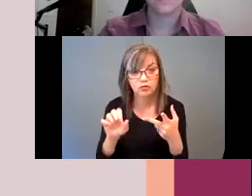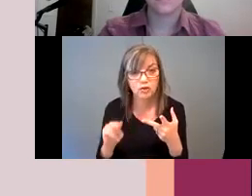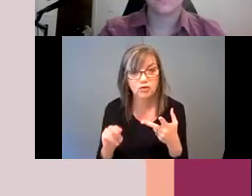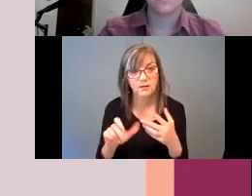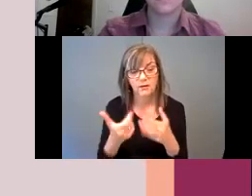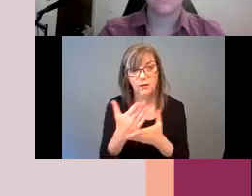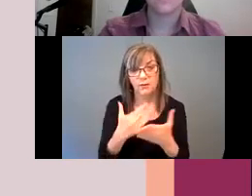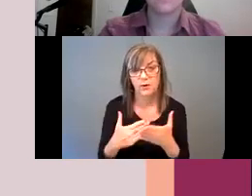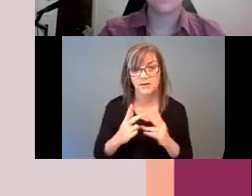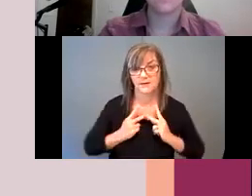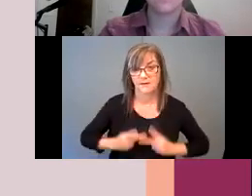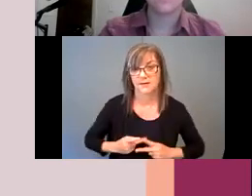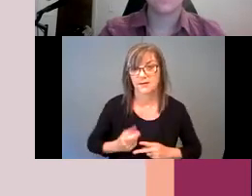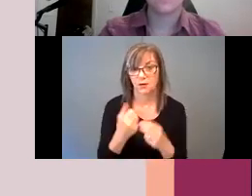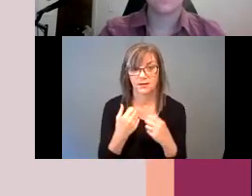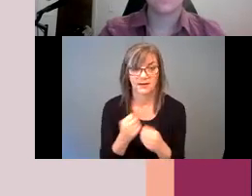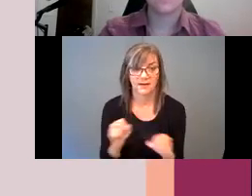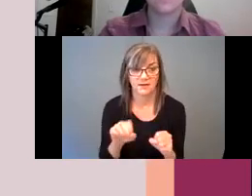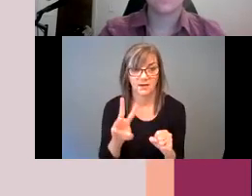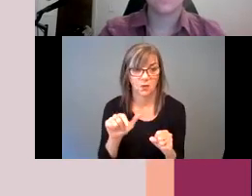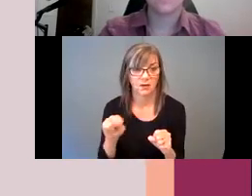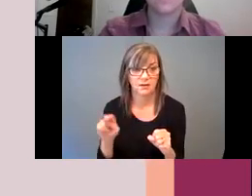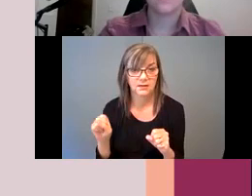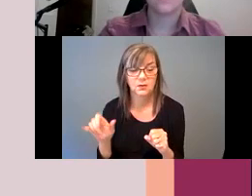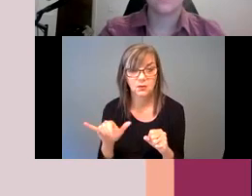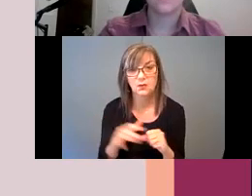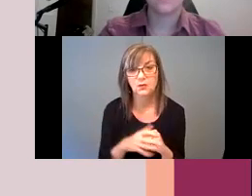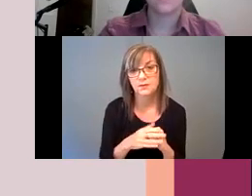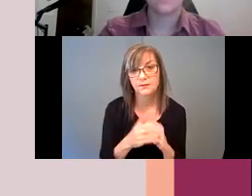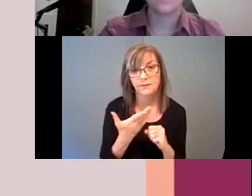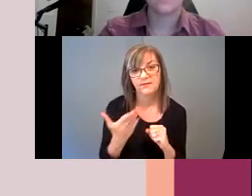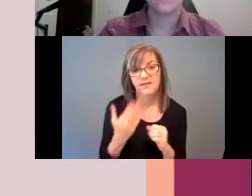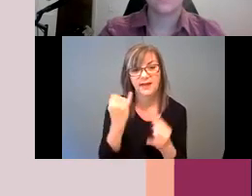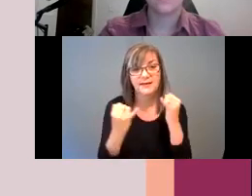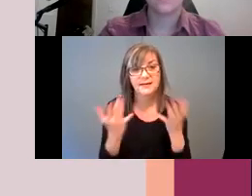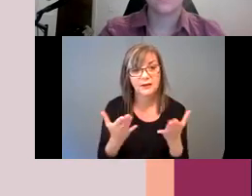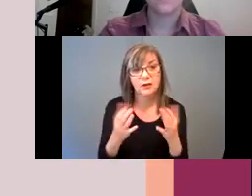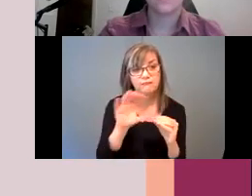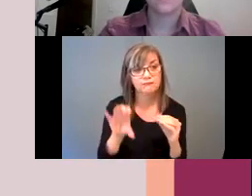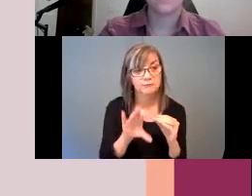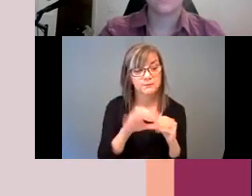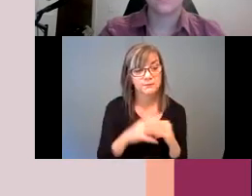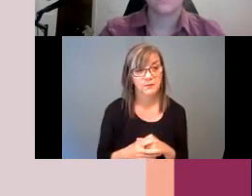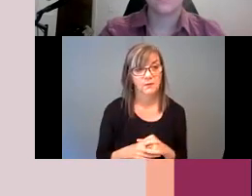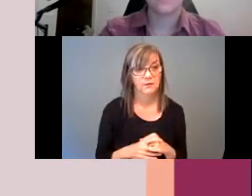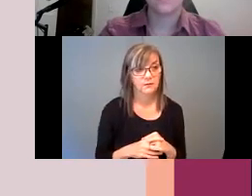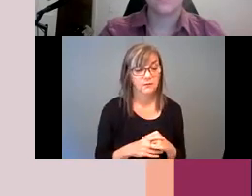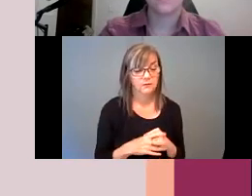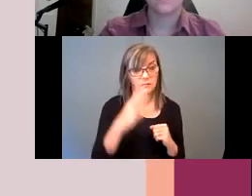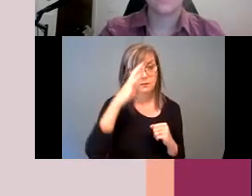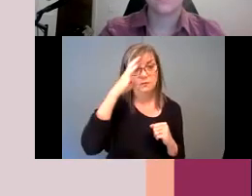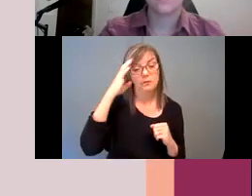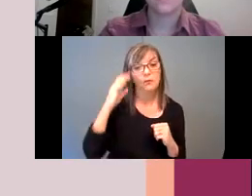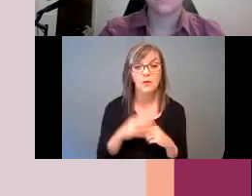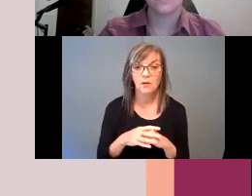well. So just some things to think about here. And then similar, as we were talking about the